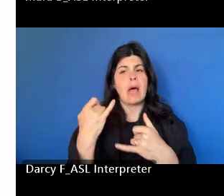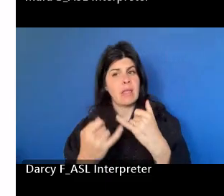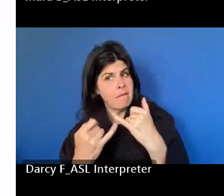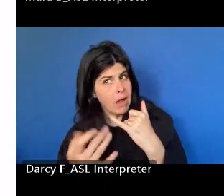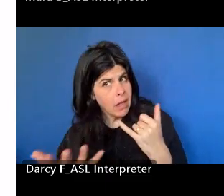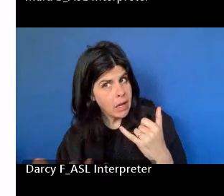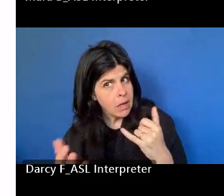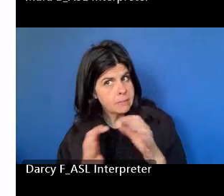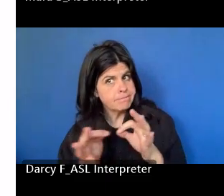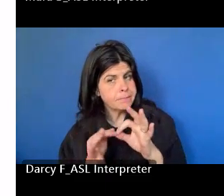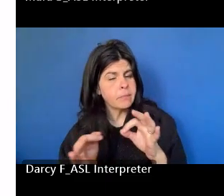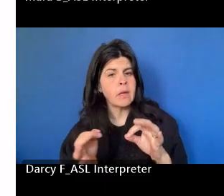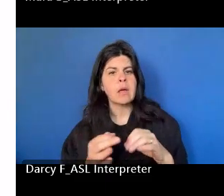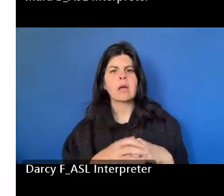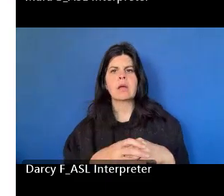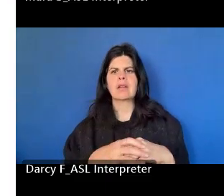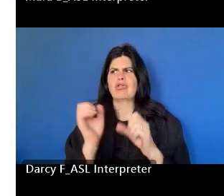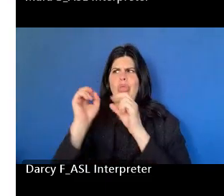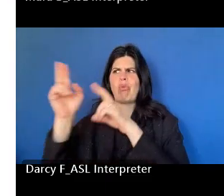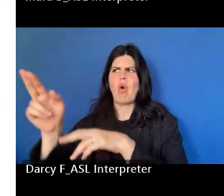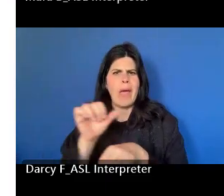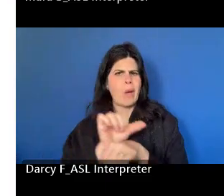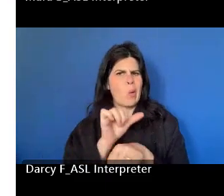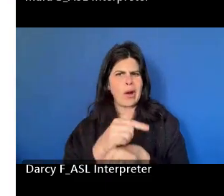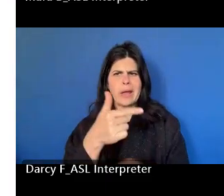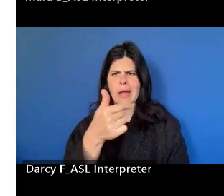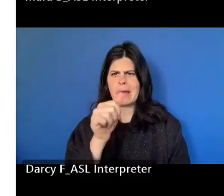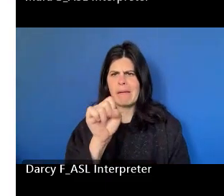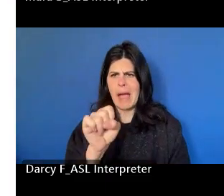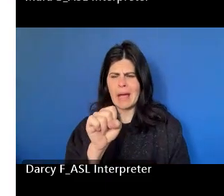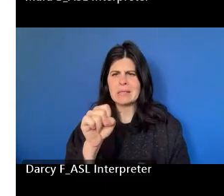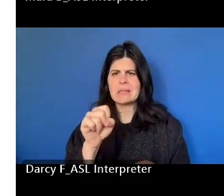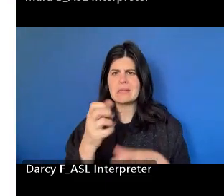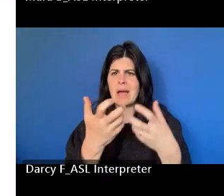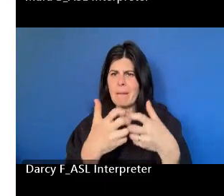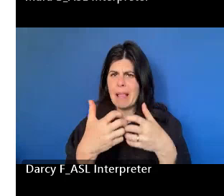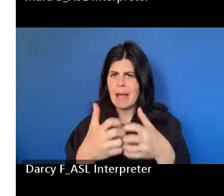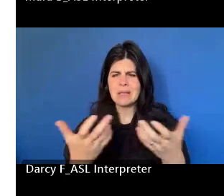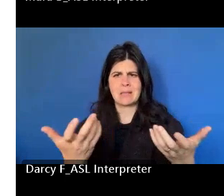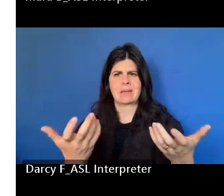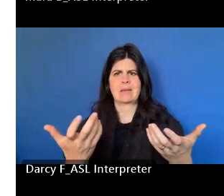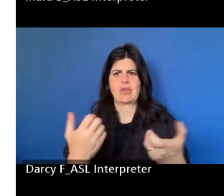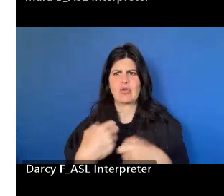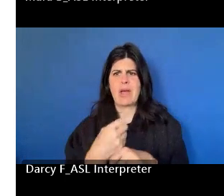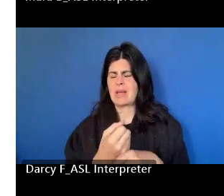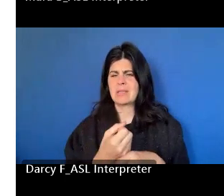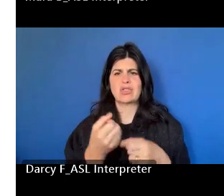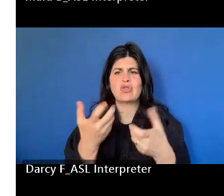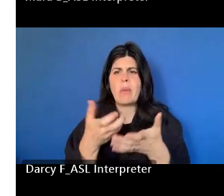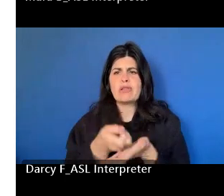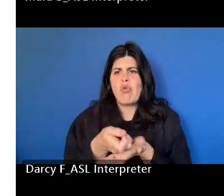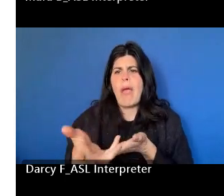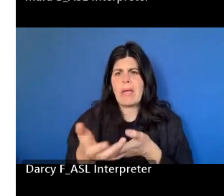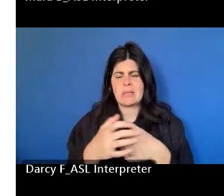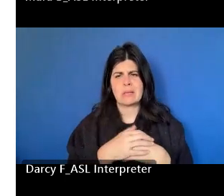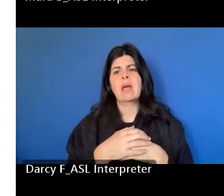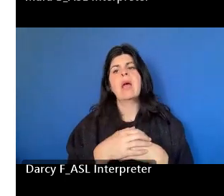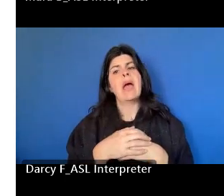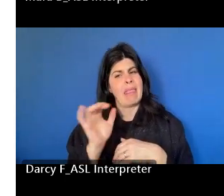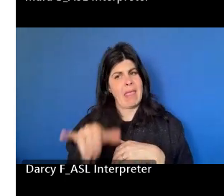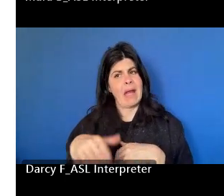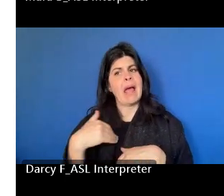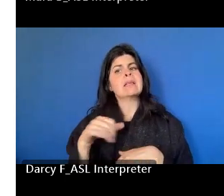away working gas appliances and just creates unnecessary waste and has its own environmental